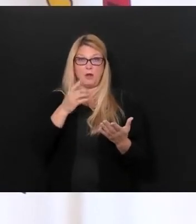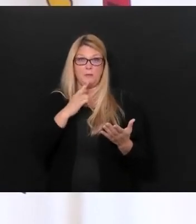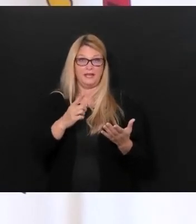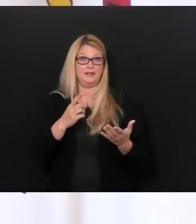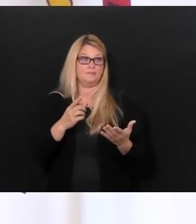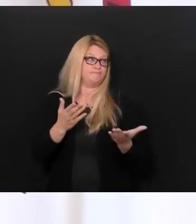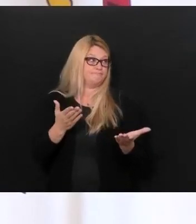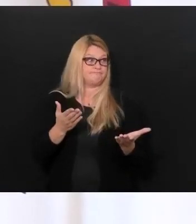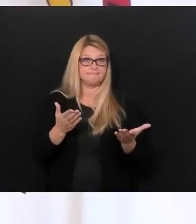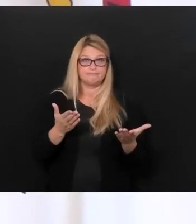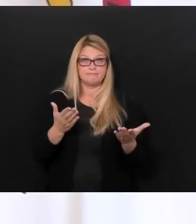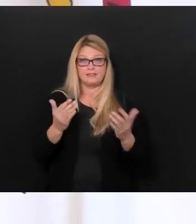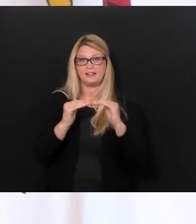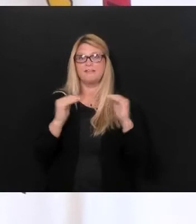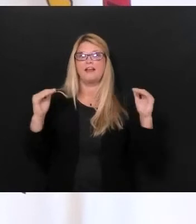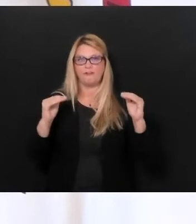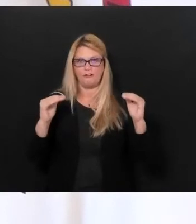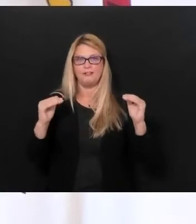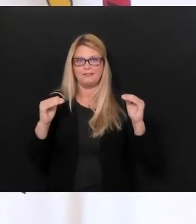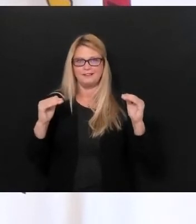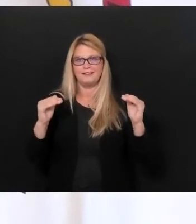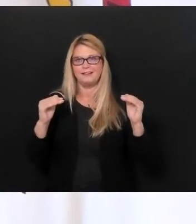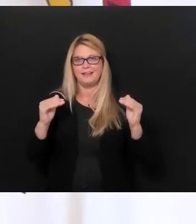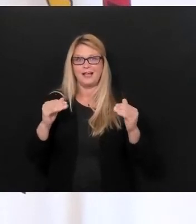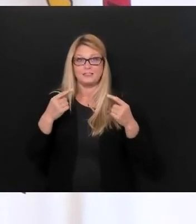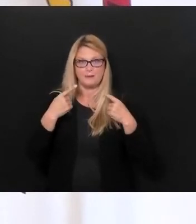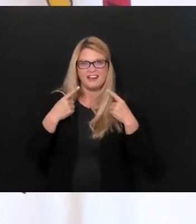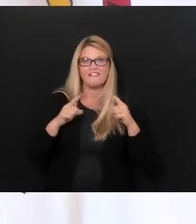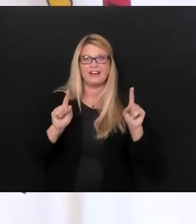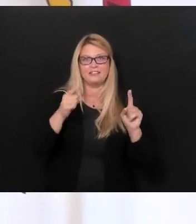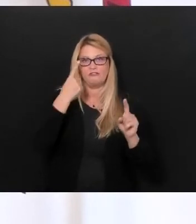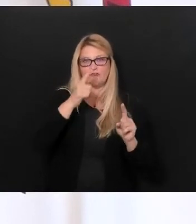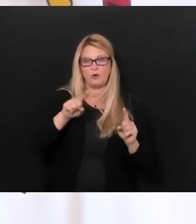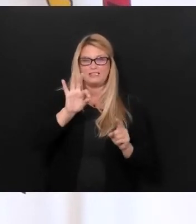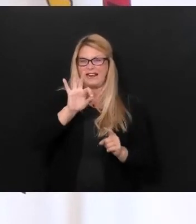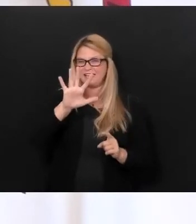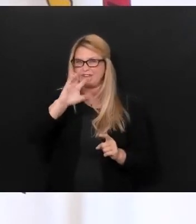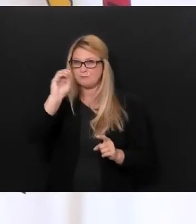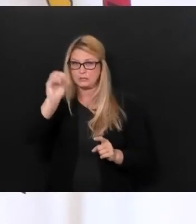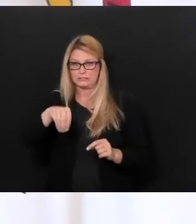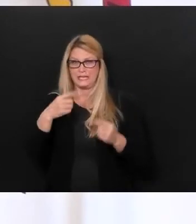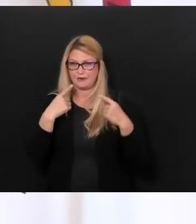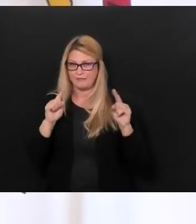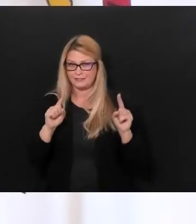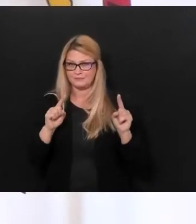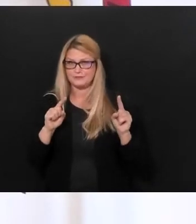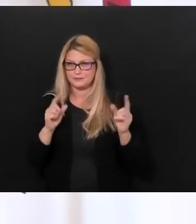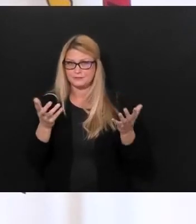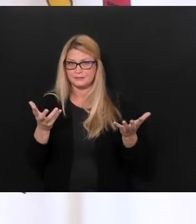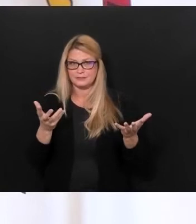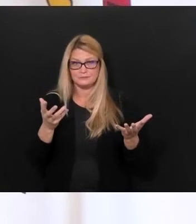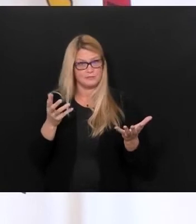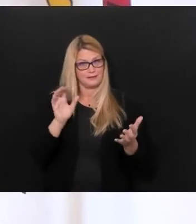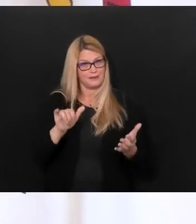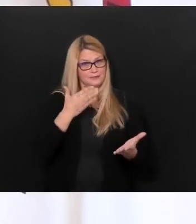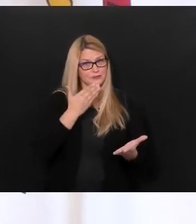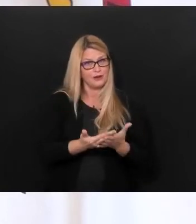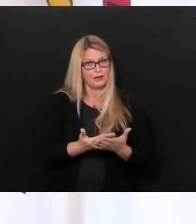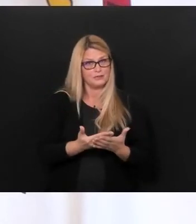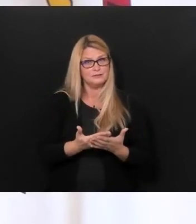efficiency or, you know, levels or how effective it is. It's at 95%. Couldn't be better.